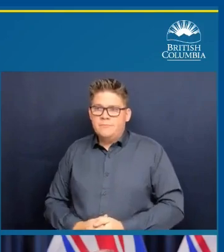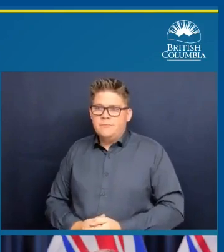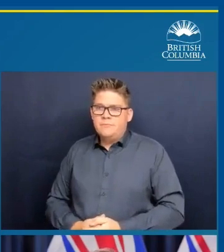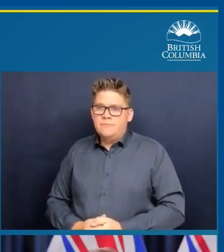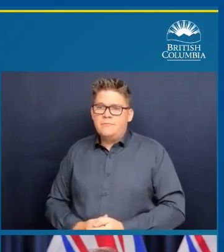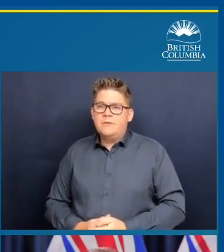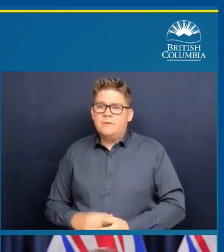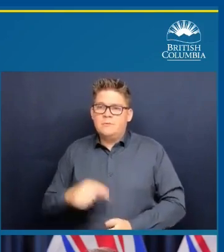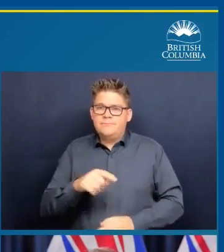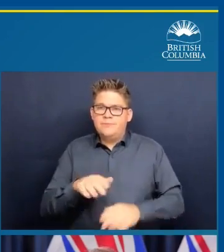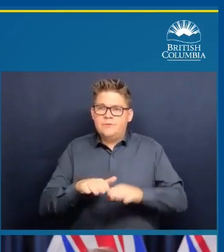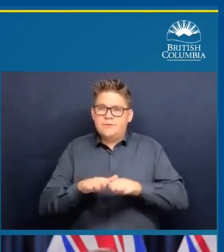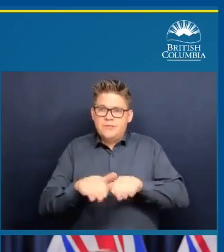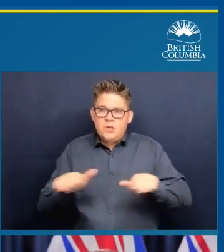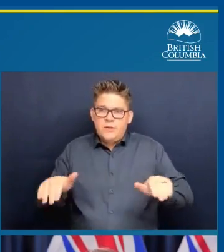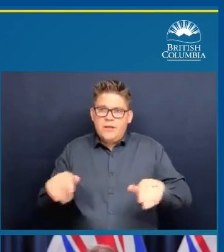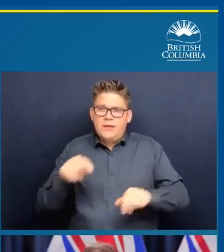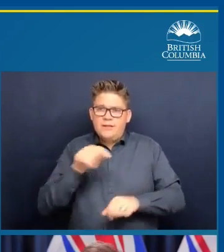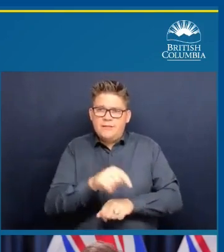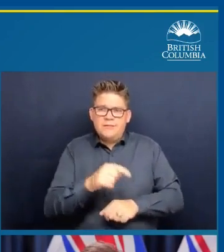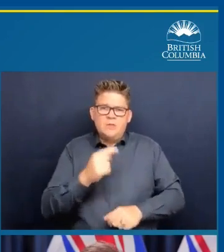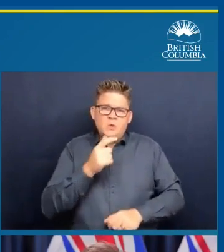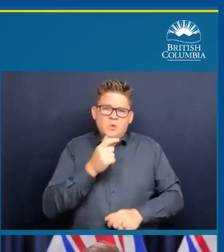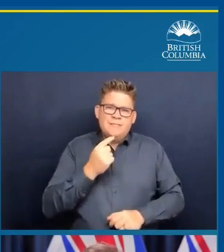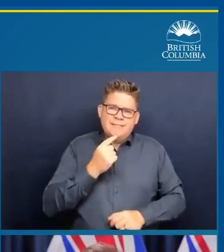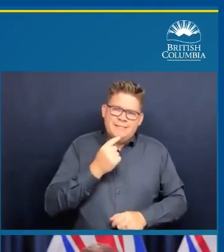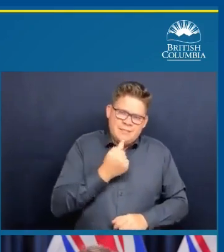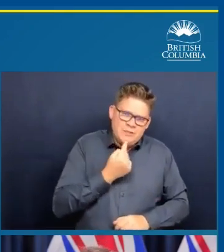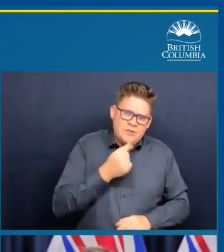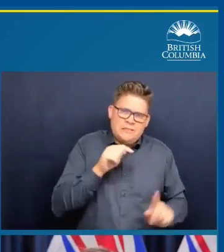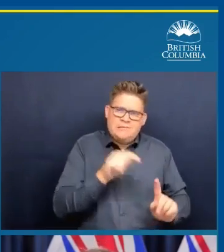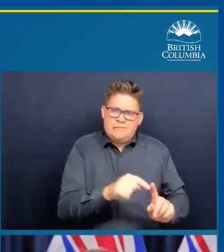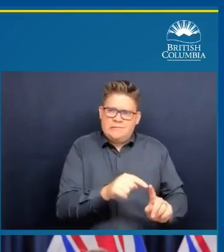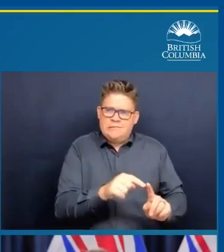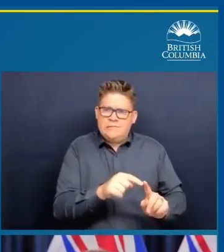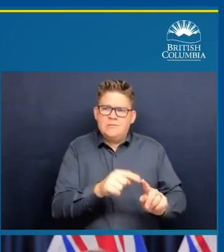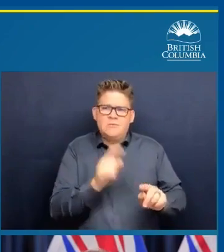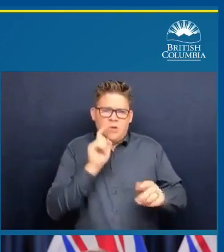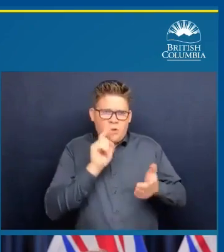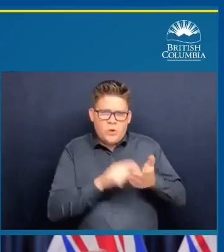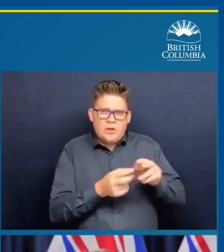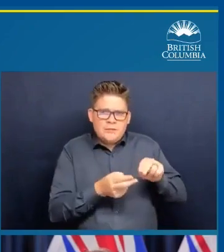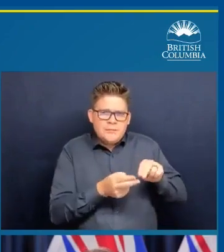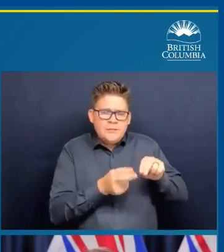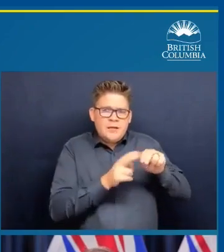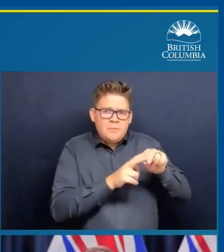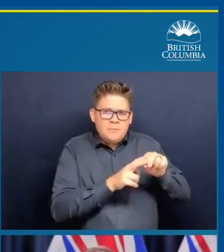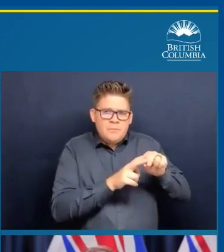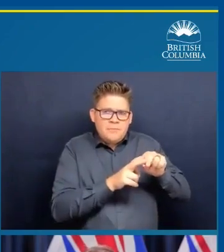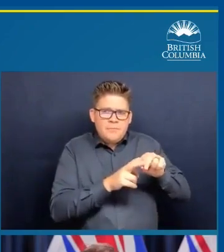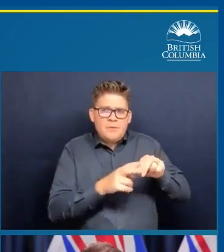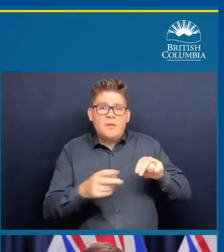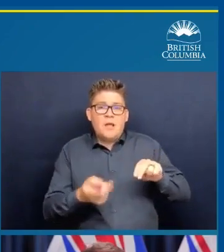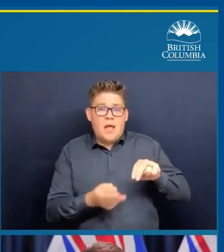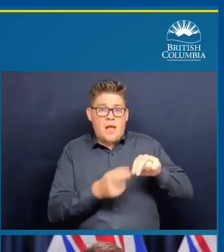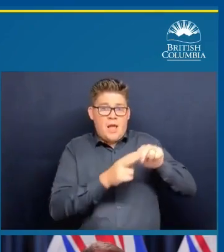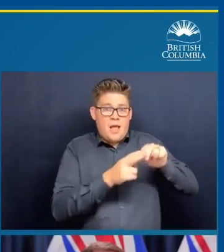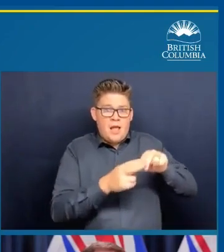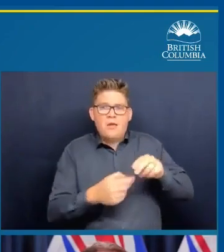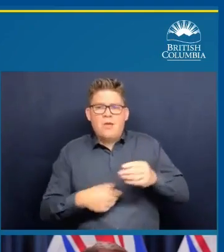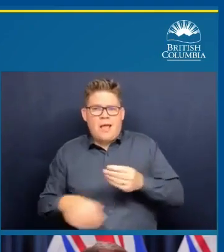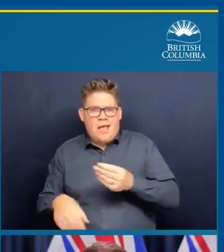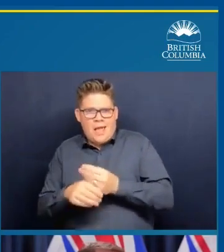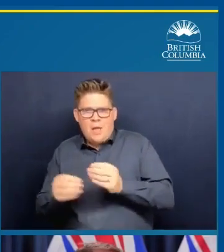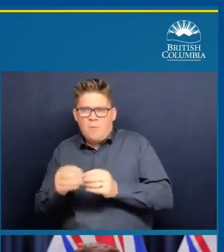beds, we have 243 beds, but a change of 1 or 2 can very significantly change the information at